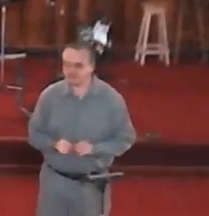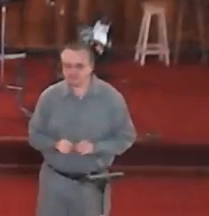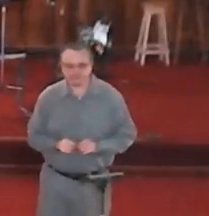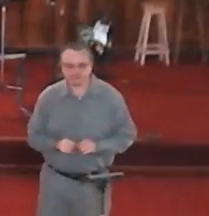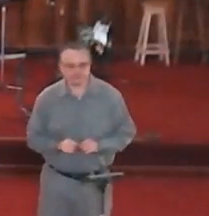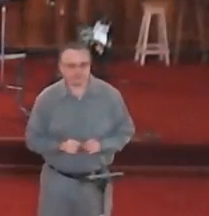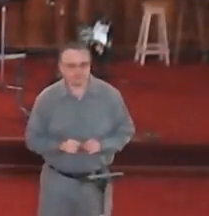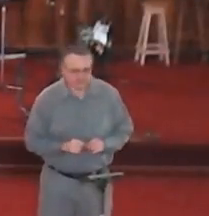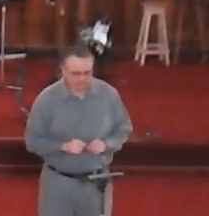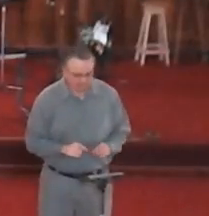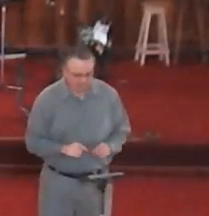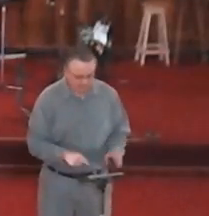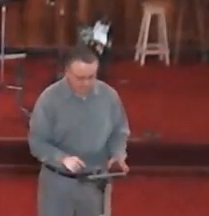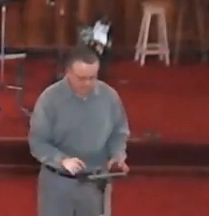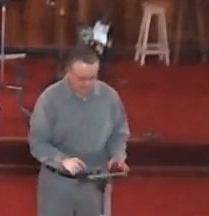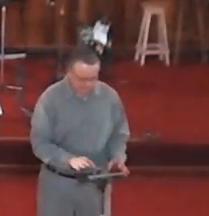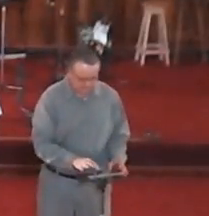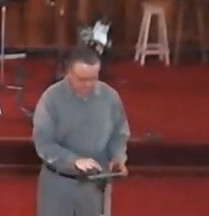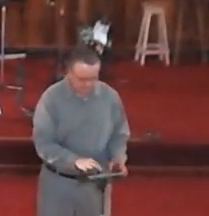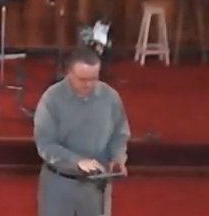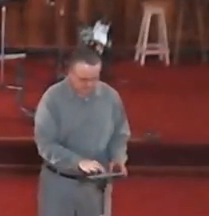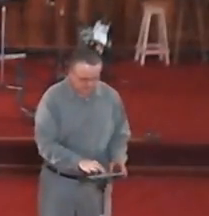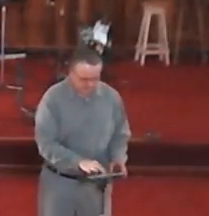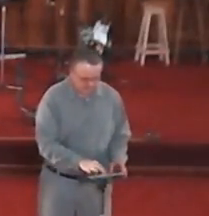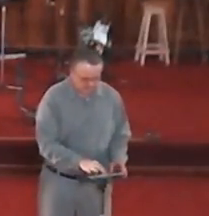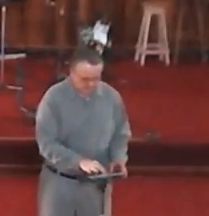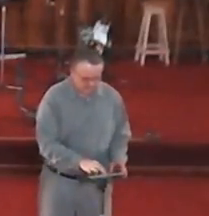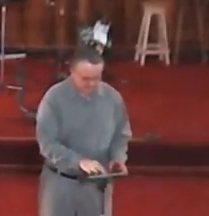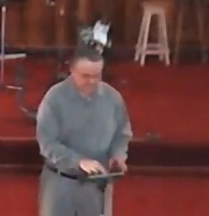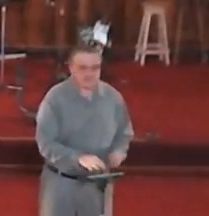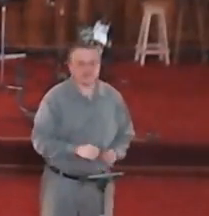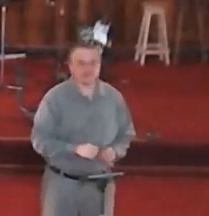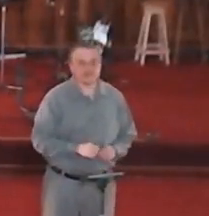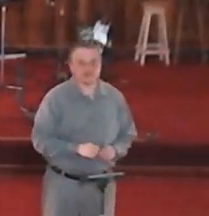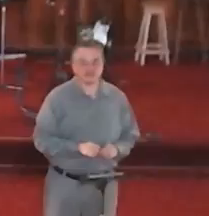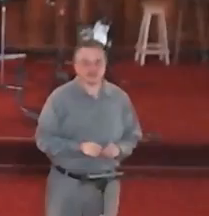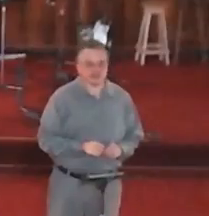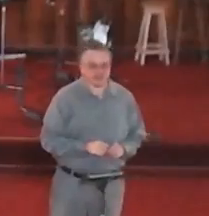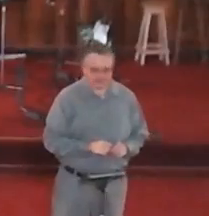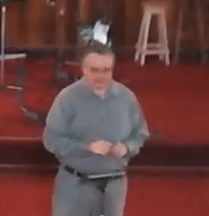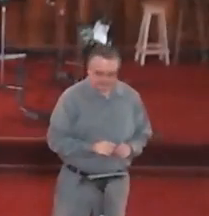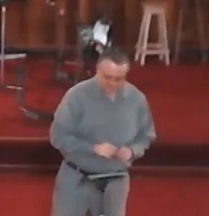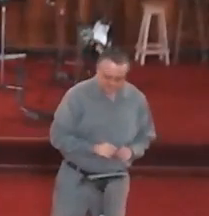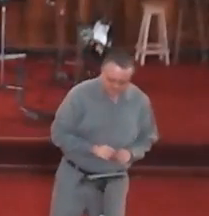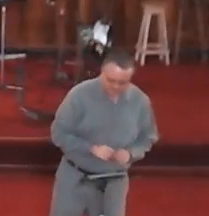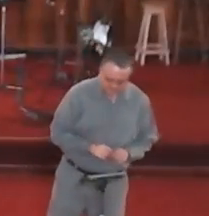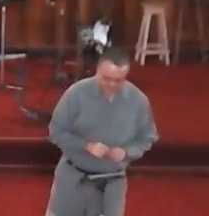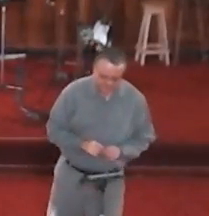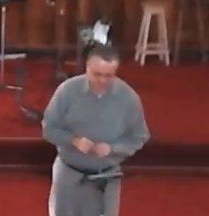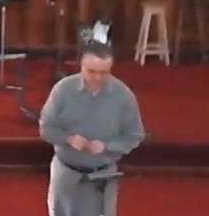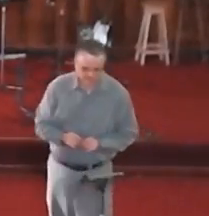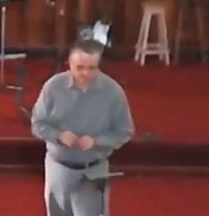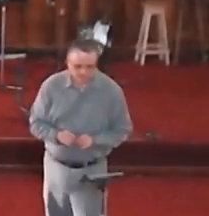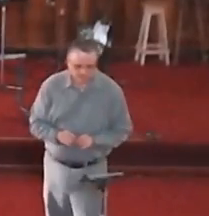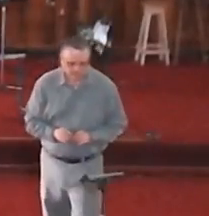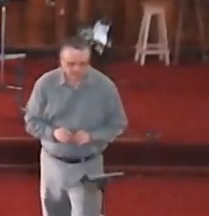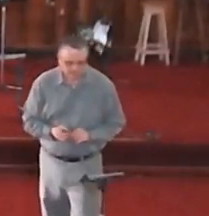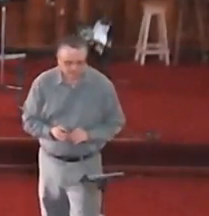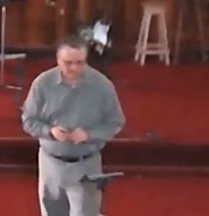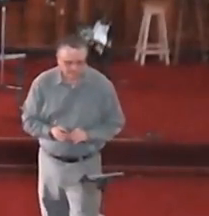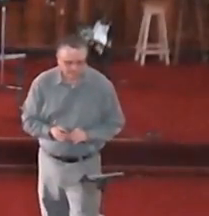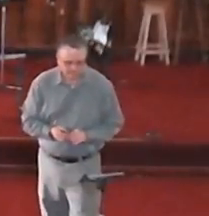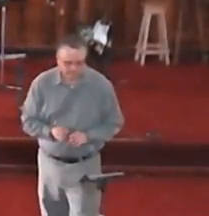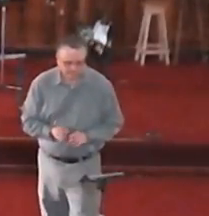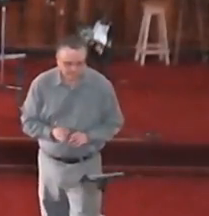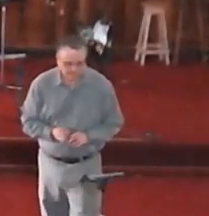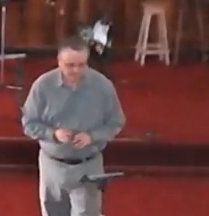Bernabé. So I want you to get into groups of two or three, and together I want you to read the rest of this chapter. That is Acts 11, from 22 down